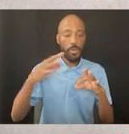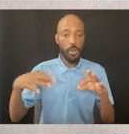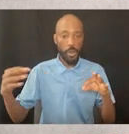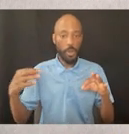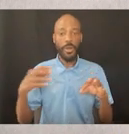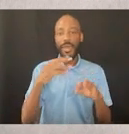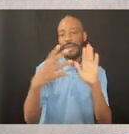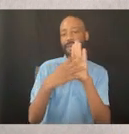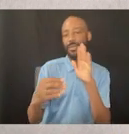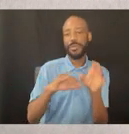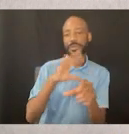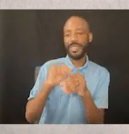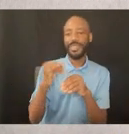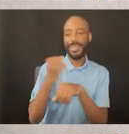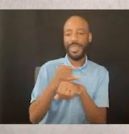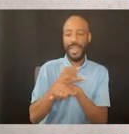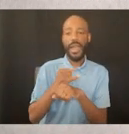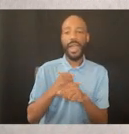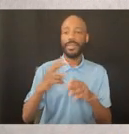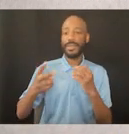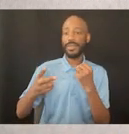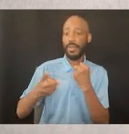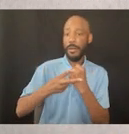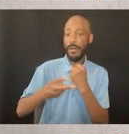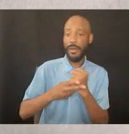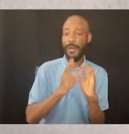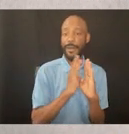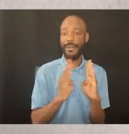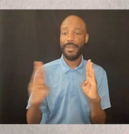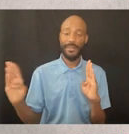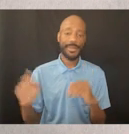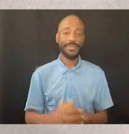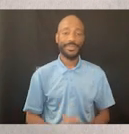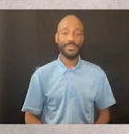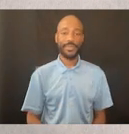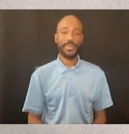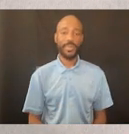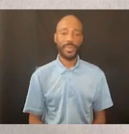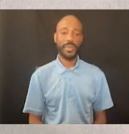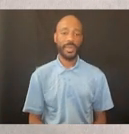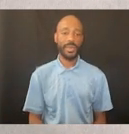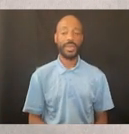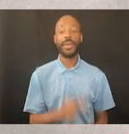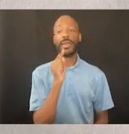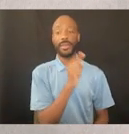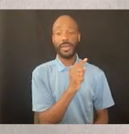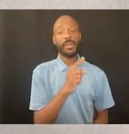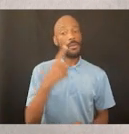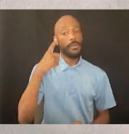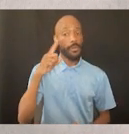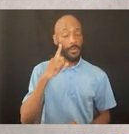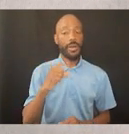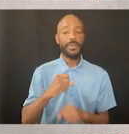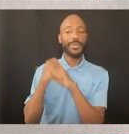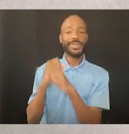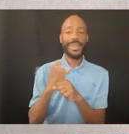island's archive, now demonstrated. This is another oversized piece which is intended to protect the wearer's eyes